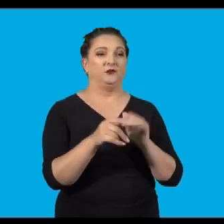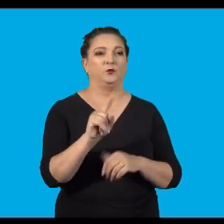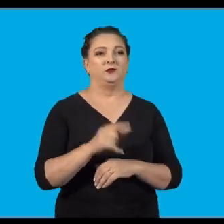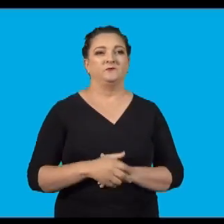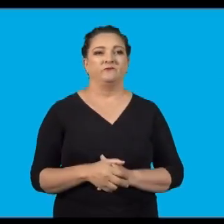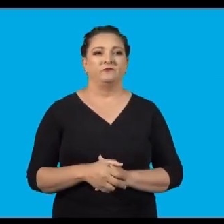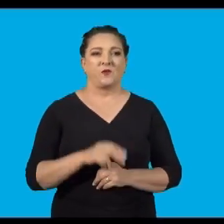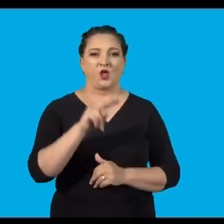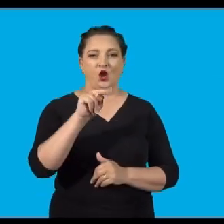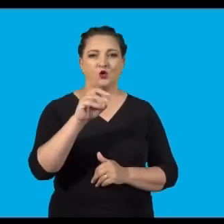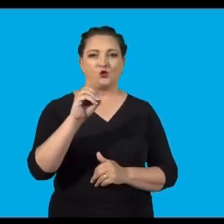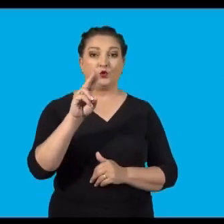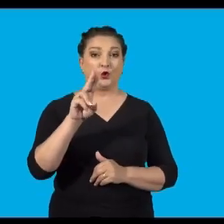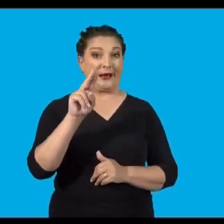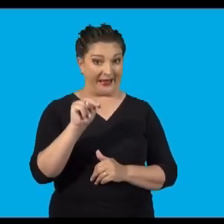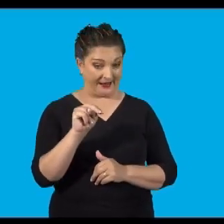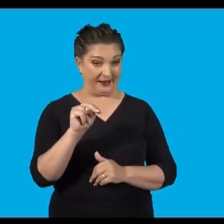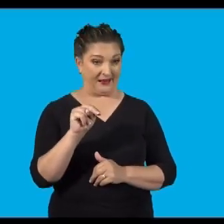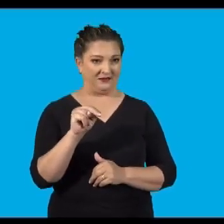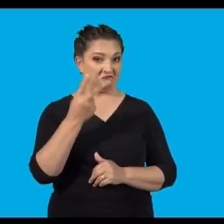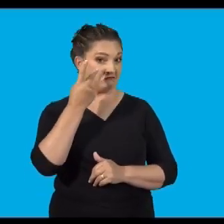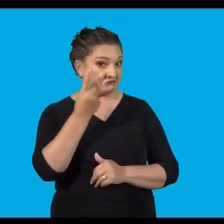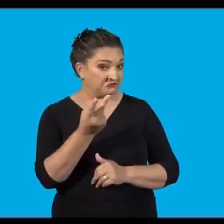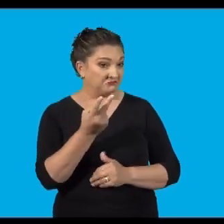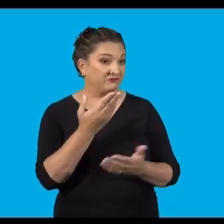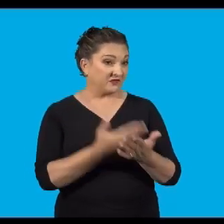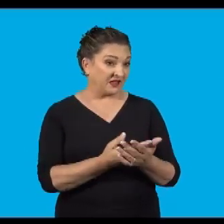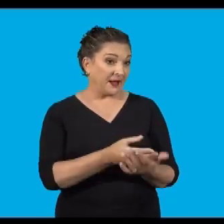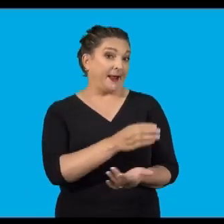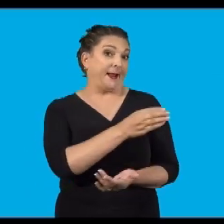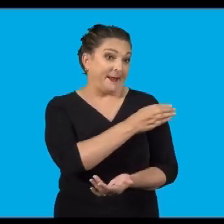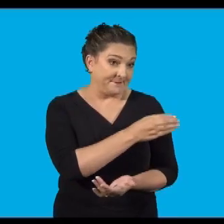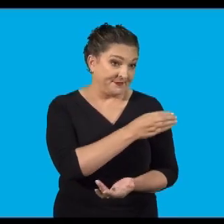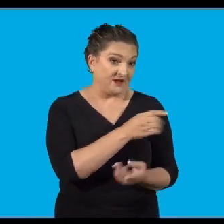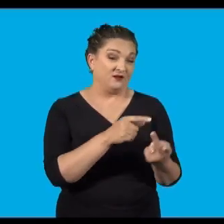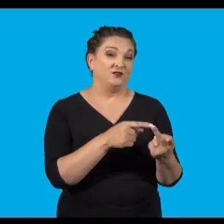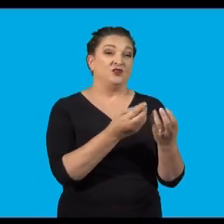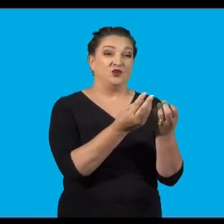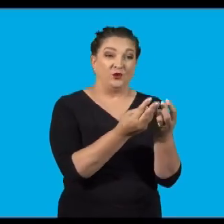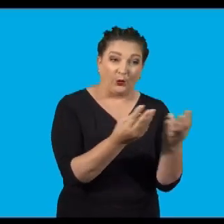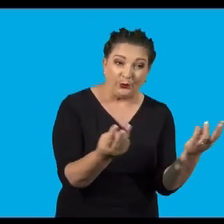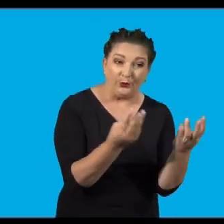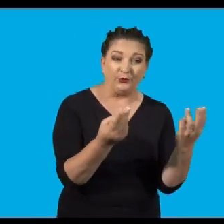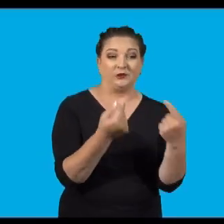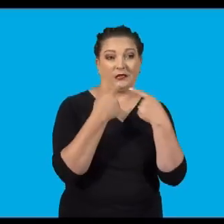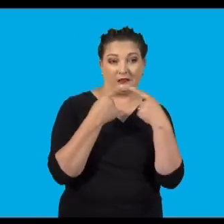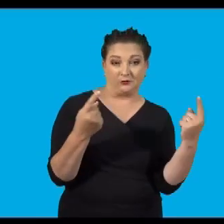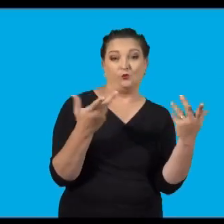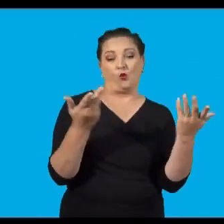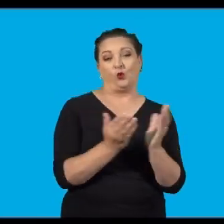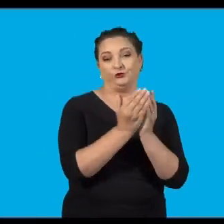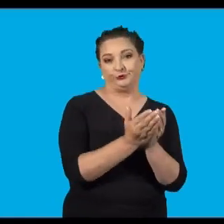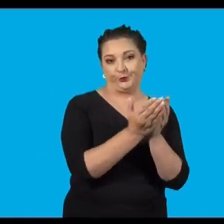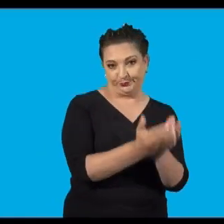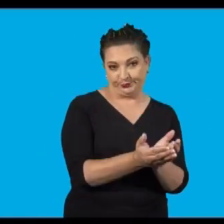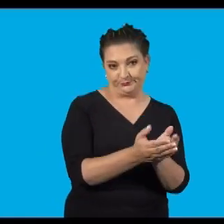the given part. So let's see. The noun in this case, can you see it can be captain, crew,